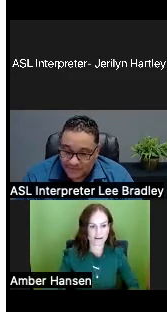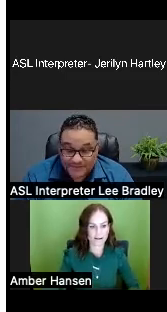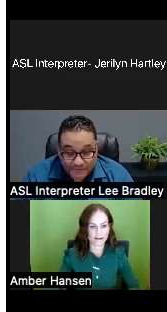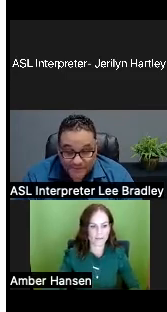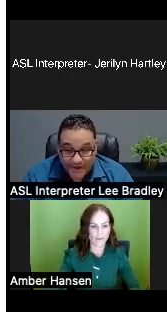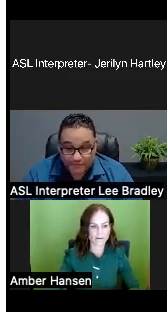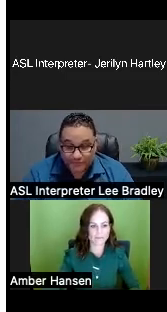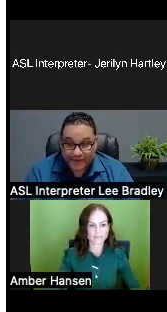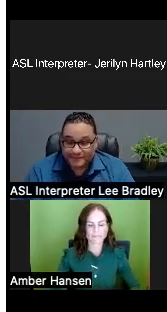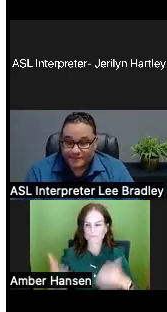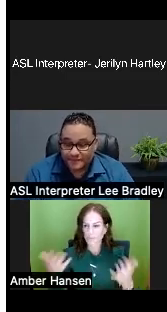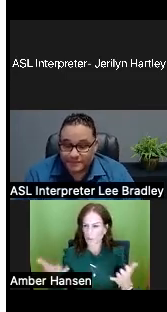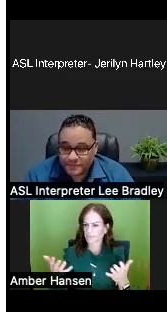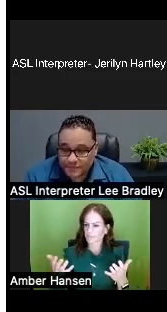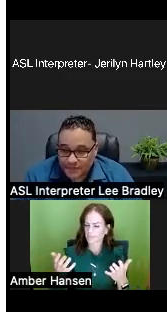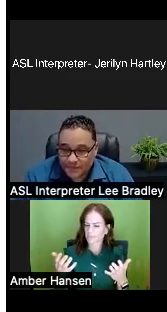So that's pretty powerful, right?